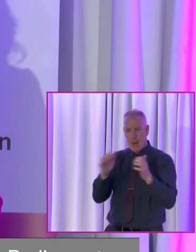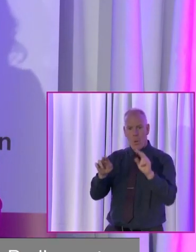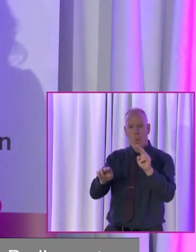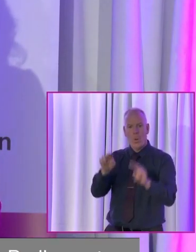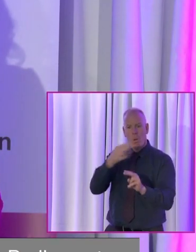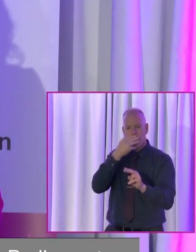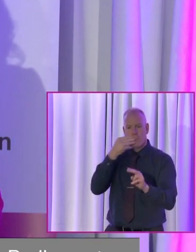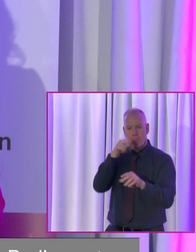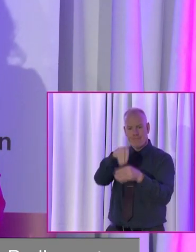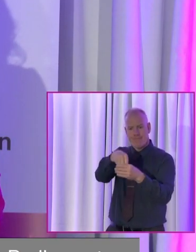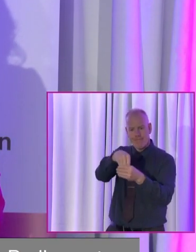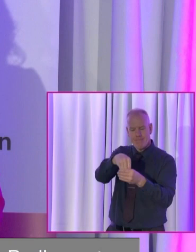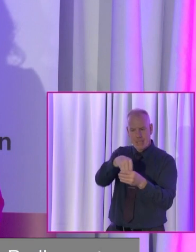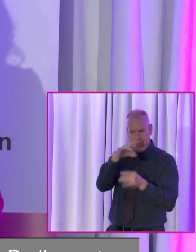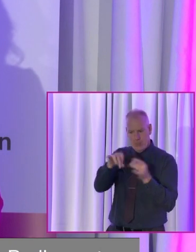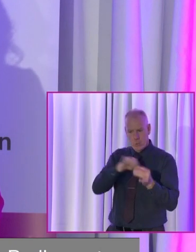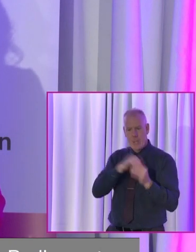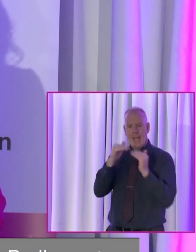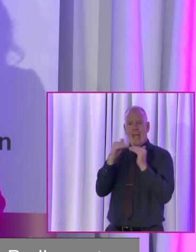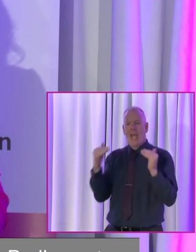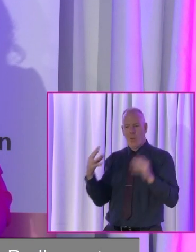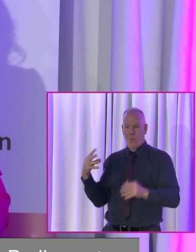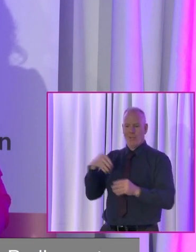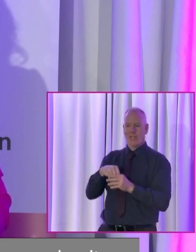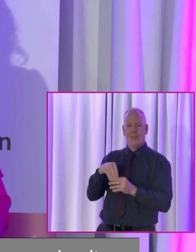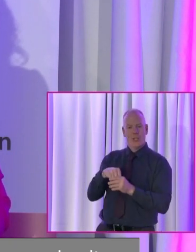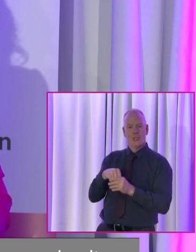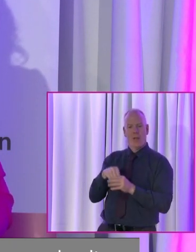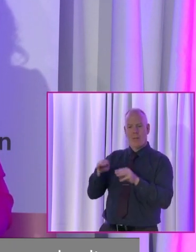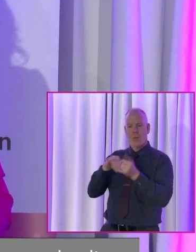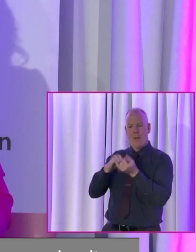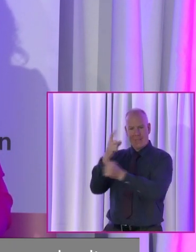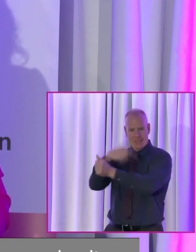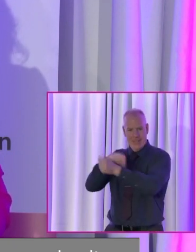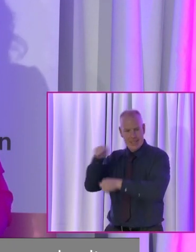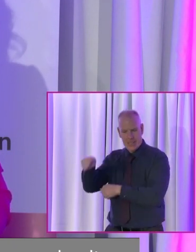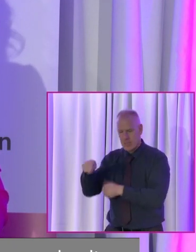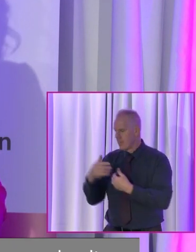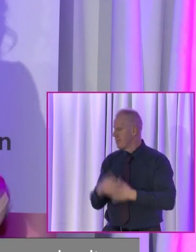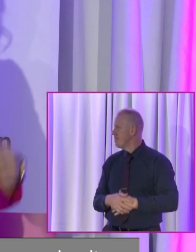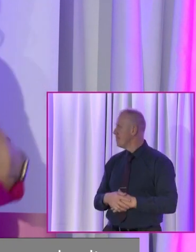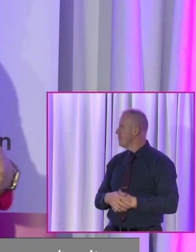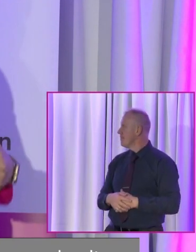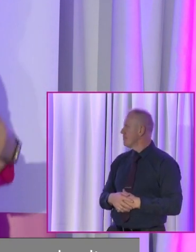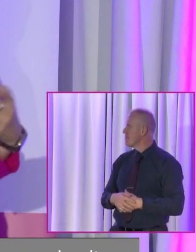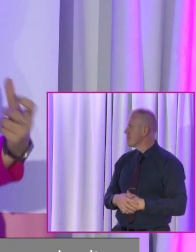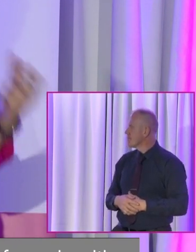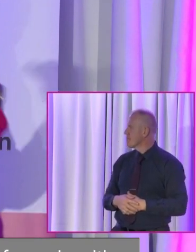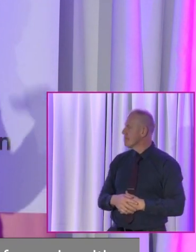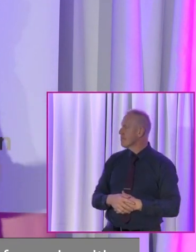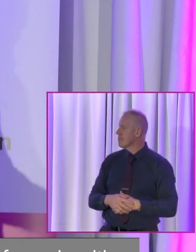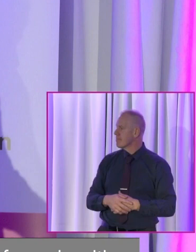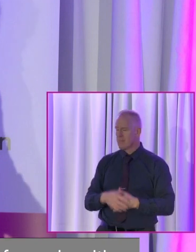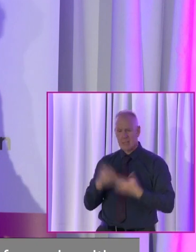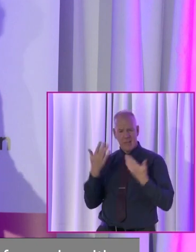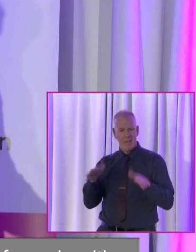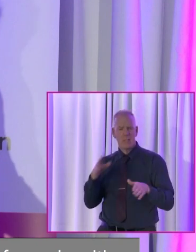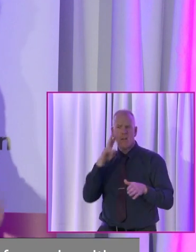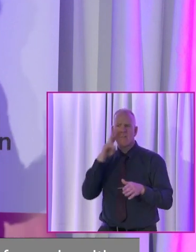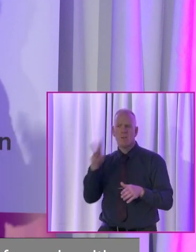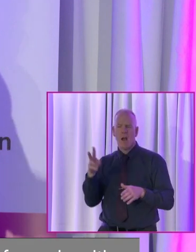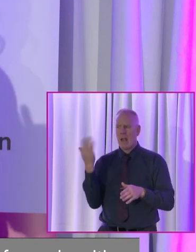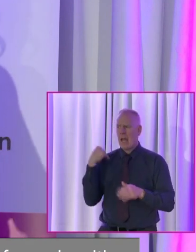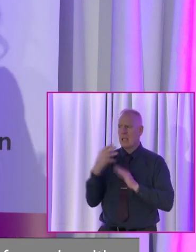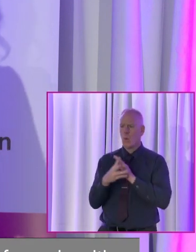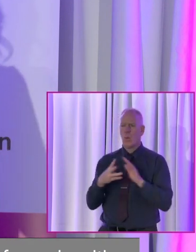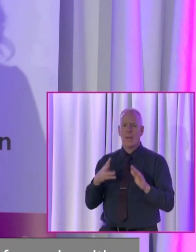its commitment to ensuring the equal participation of people with disabilities. I've also seen, I think it was last week,